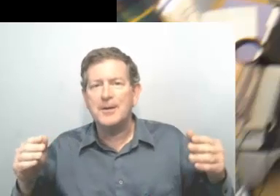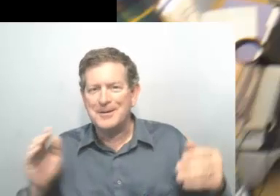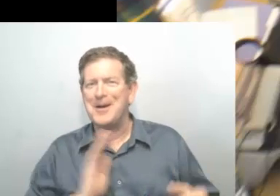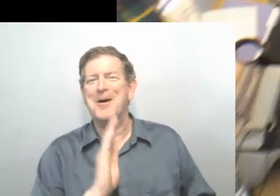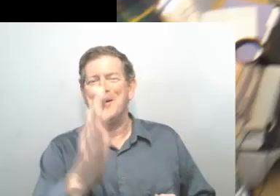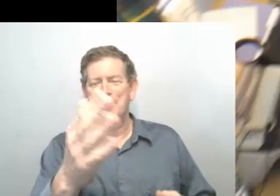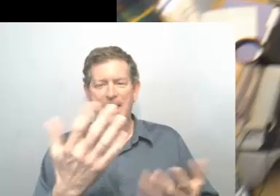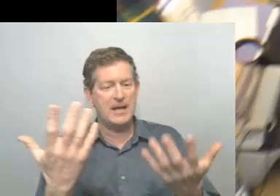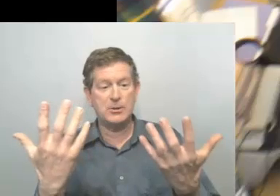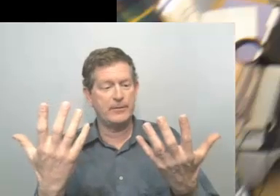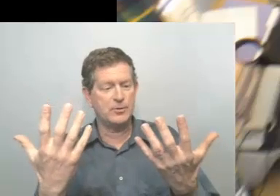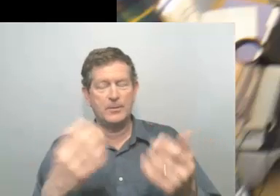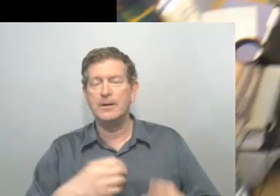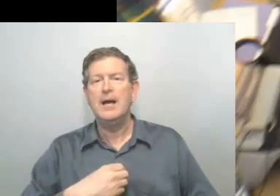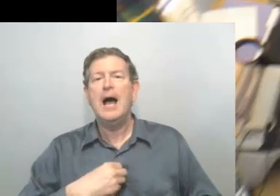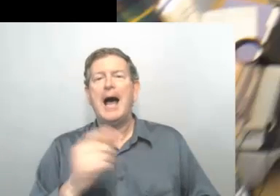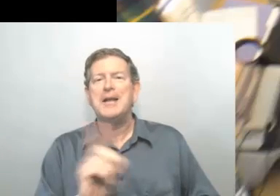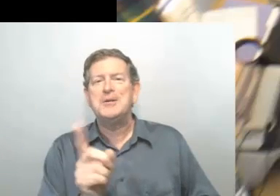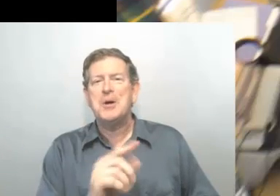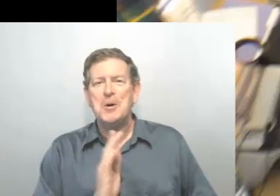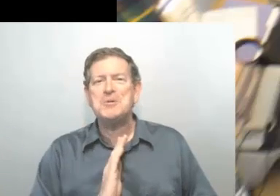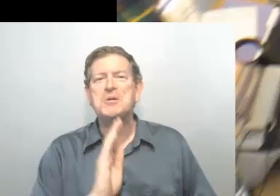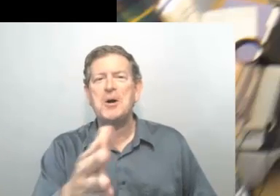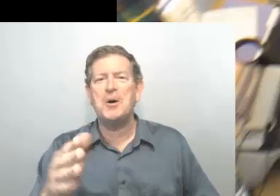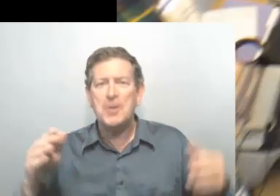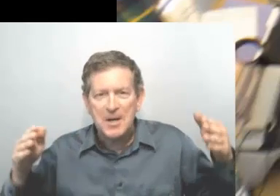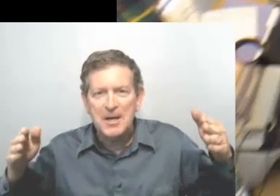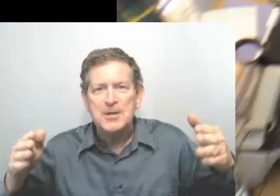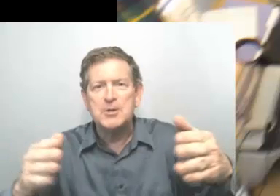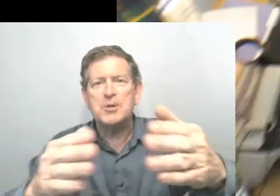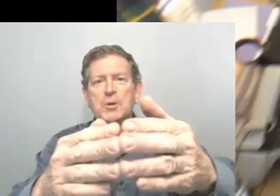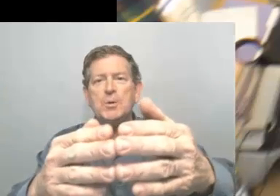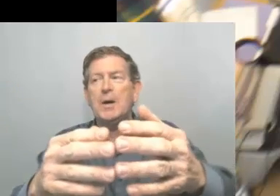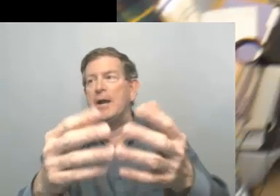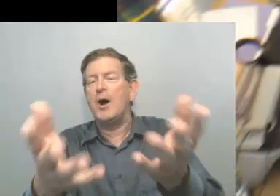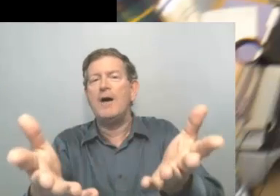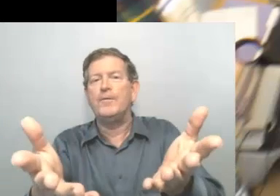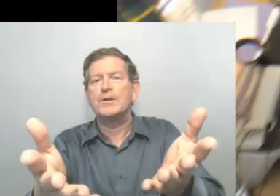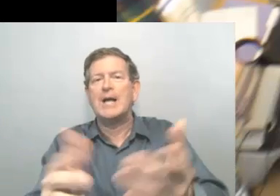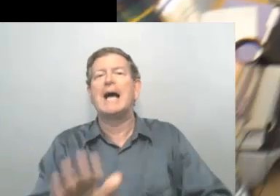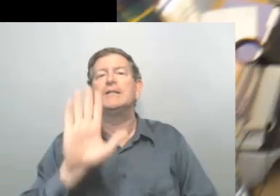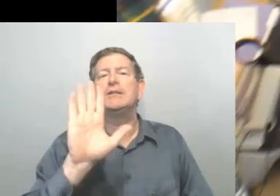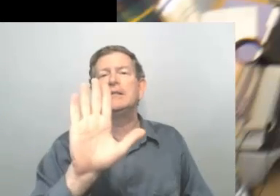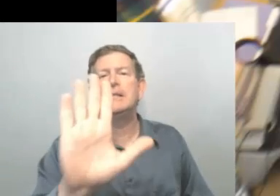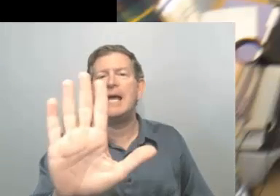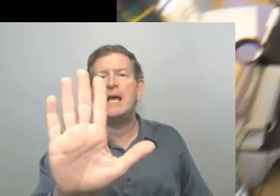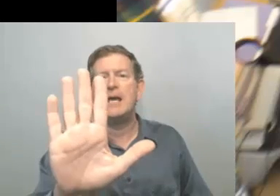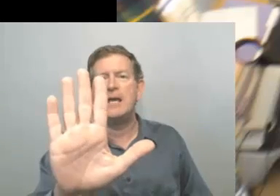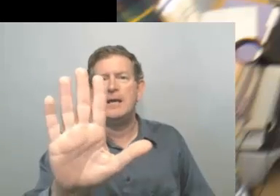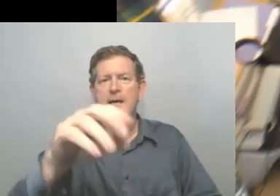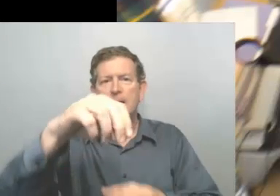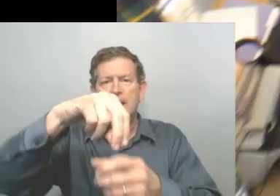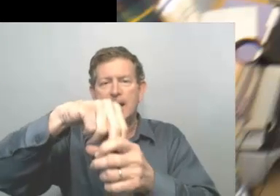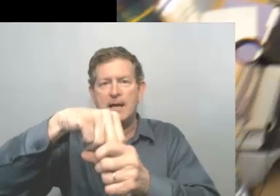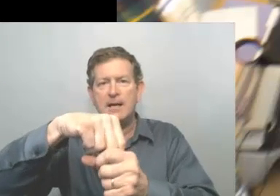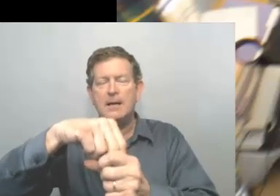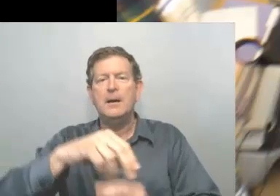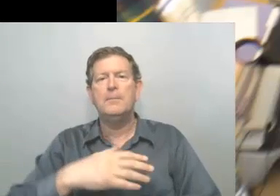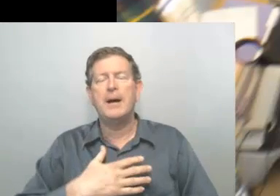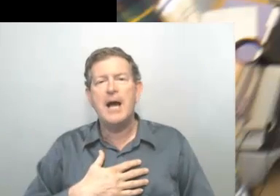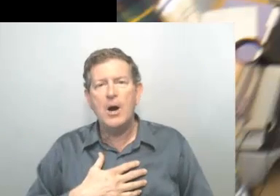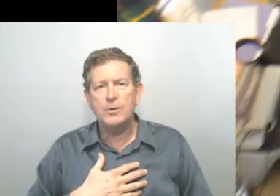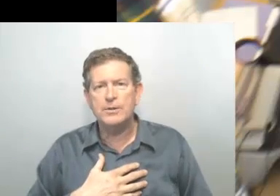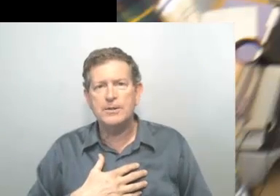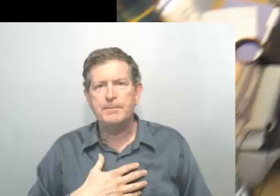don't go, my hands are having trouble here. I don't go to an office. I stay